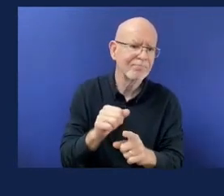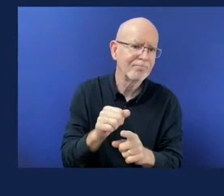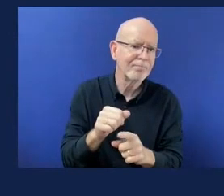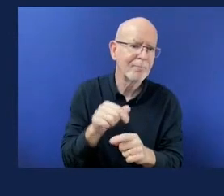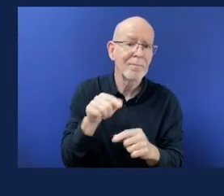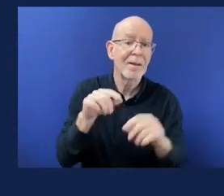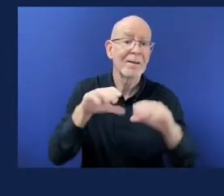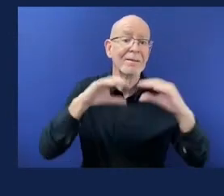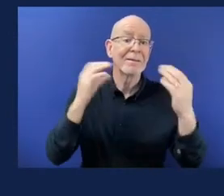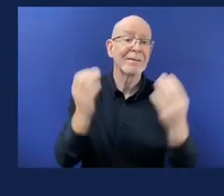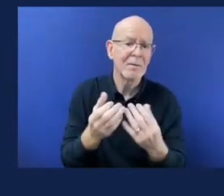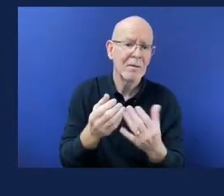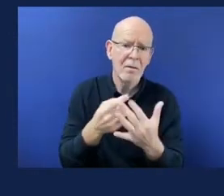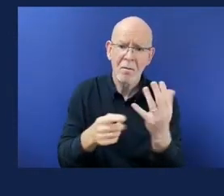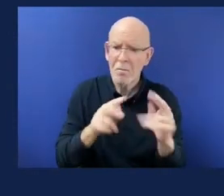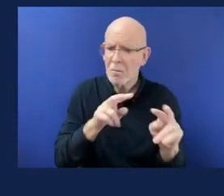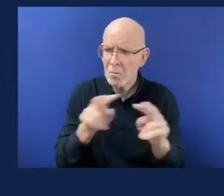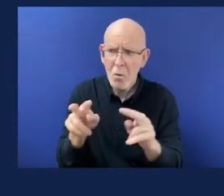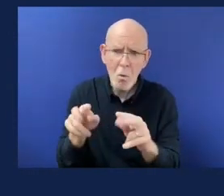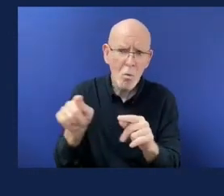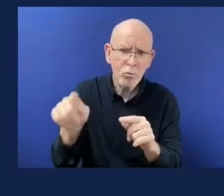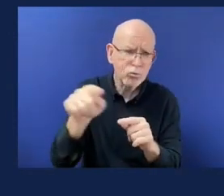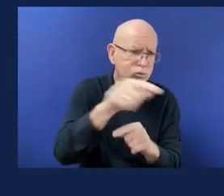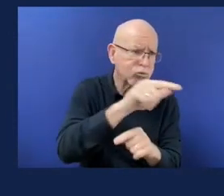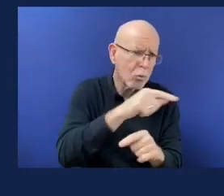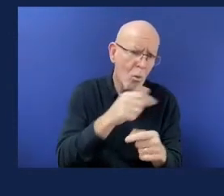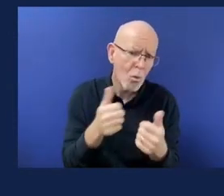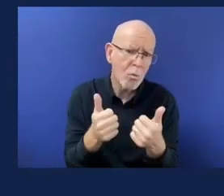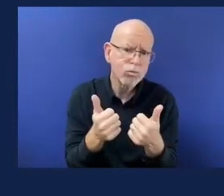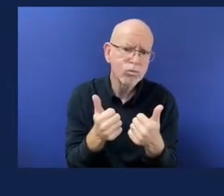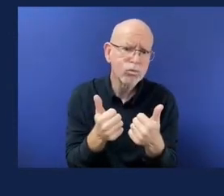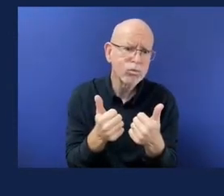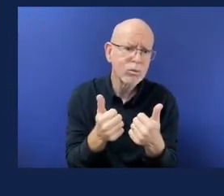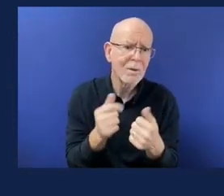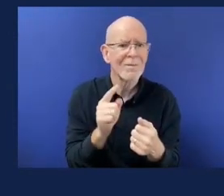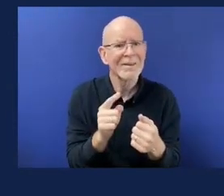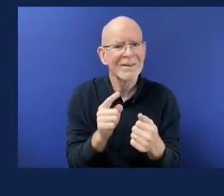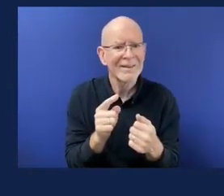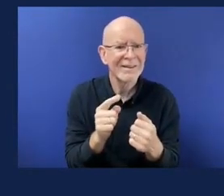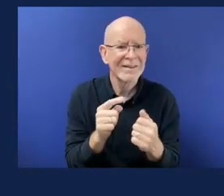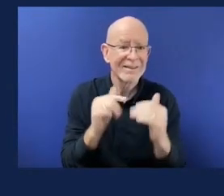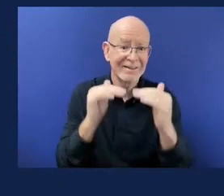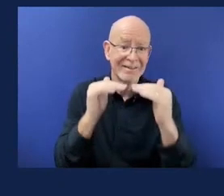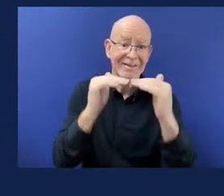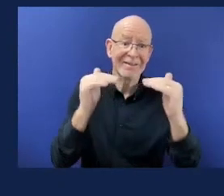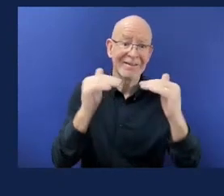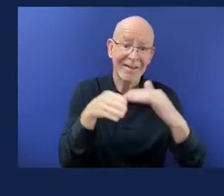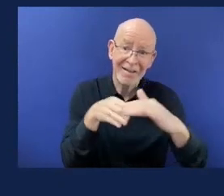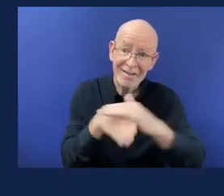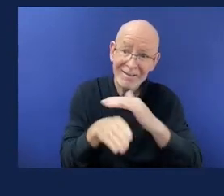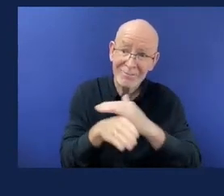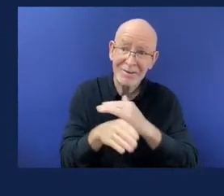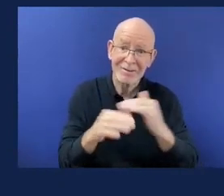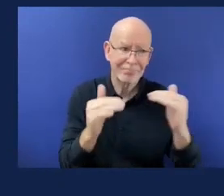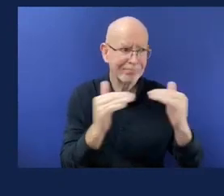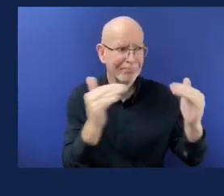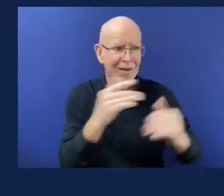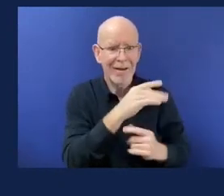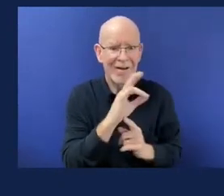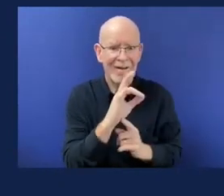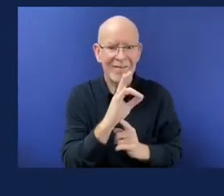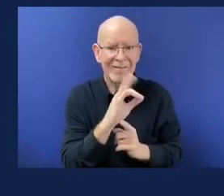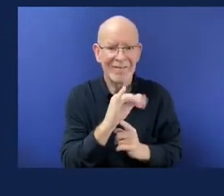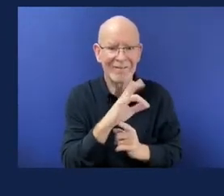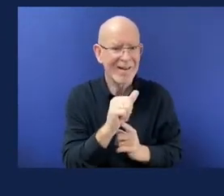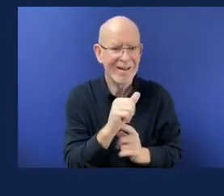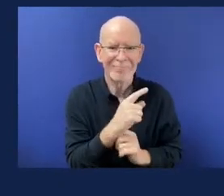of accessibility for stadiums. So they've now mandated that all of our stadiums in Australia and New